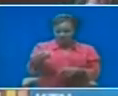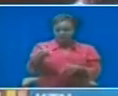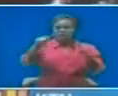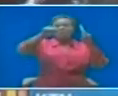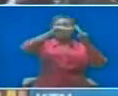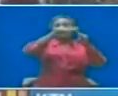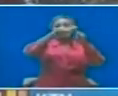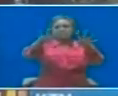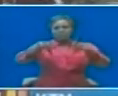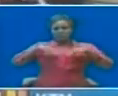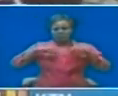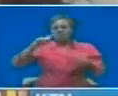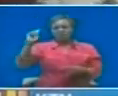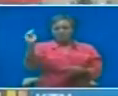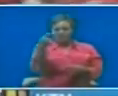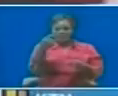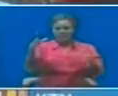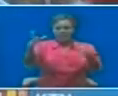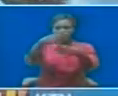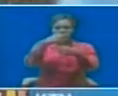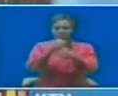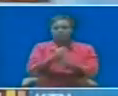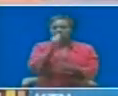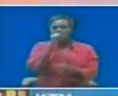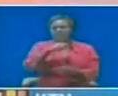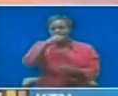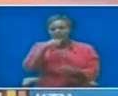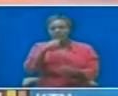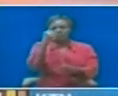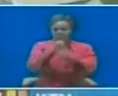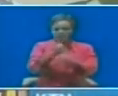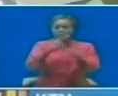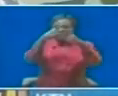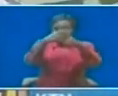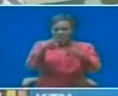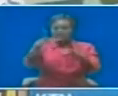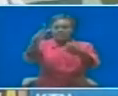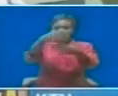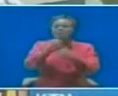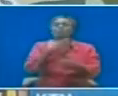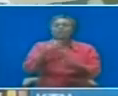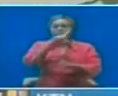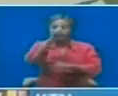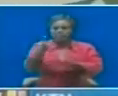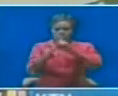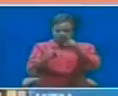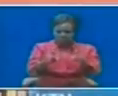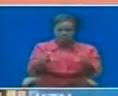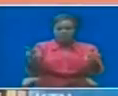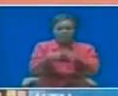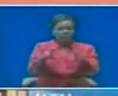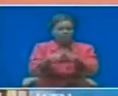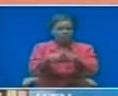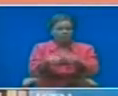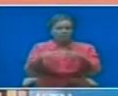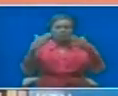positively received by the Kenya Association of Private Employment Agencies. However, the association wants the vetting process expedited. Wale